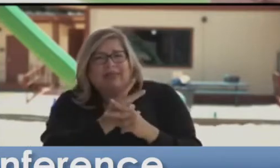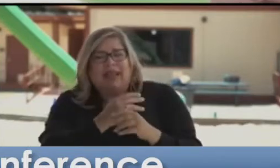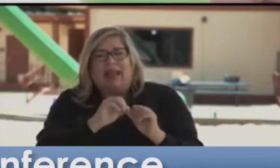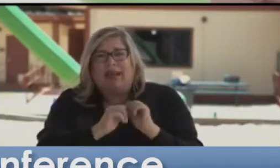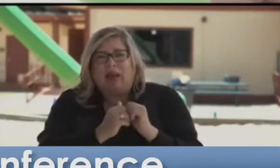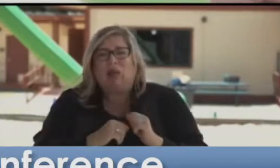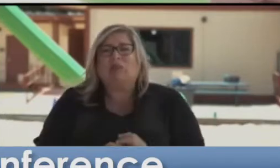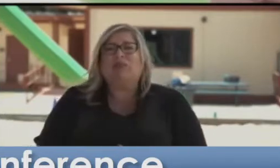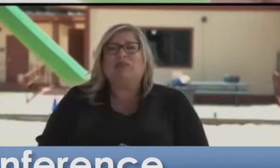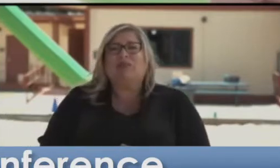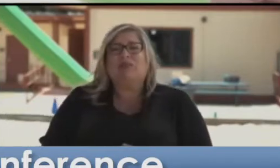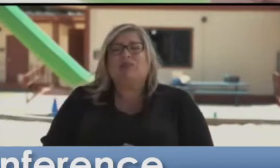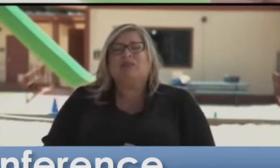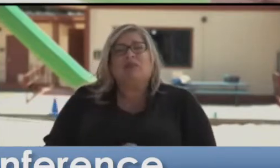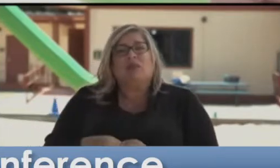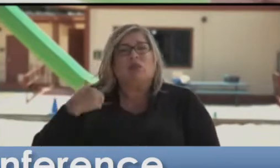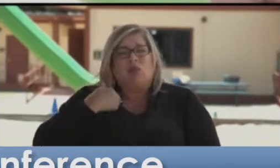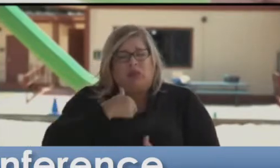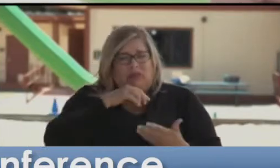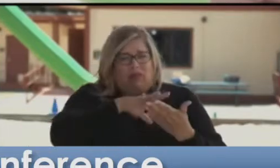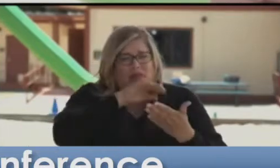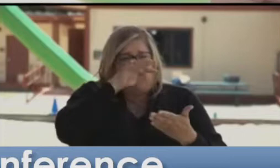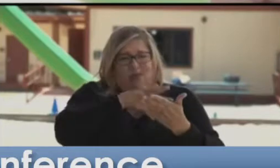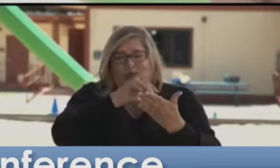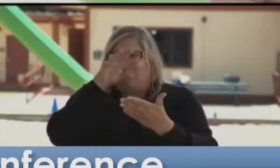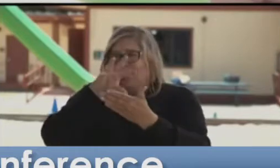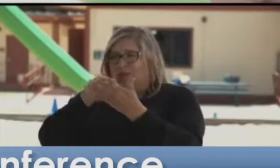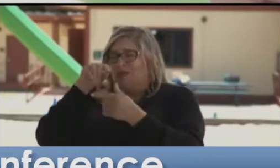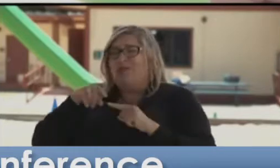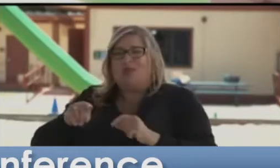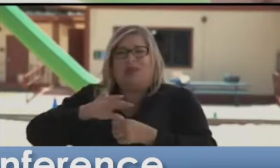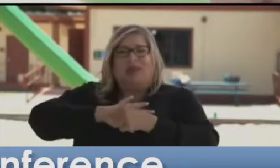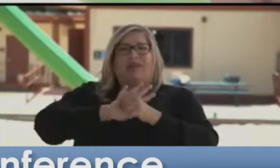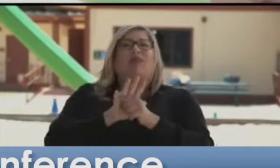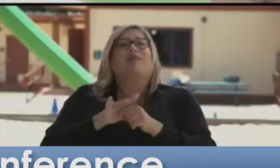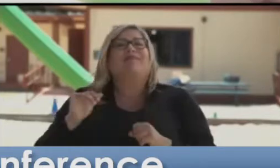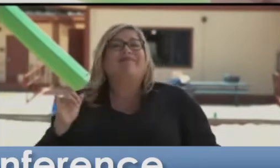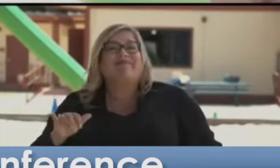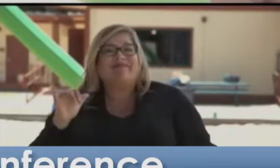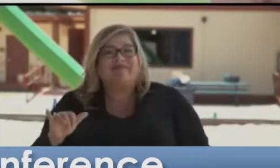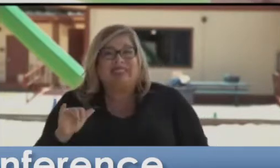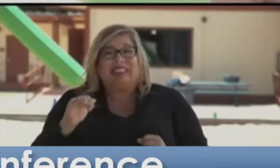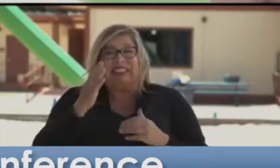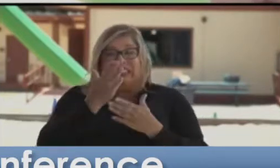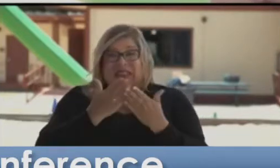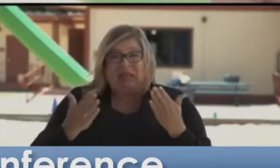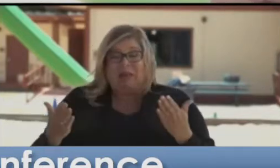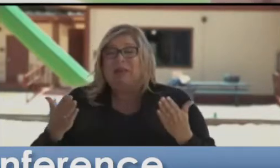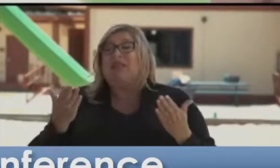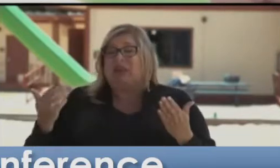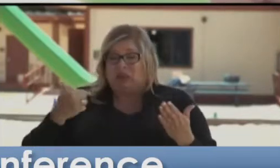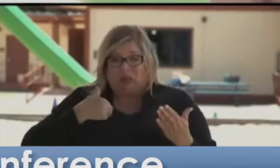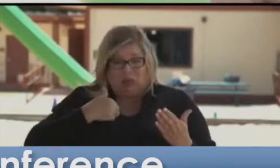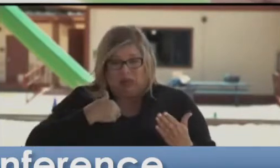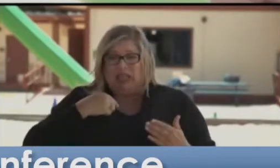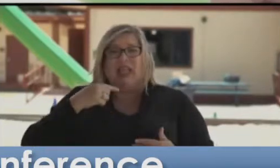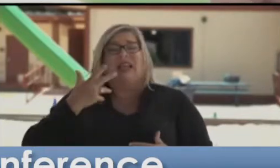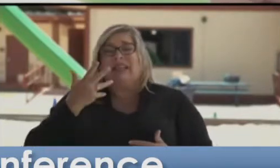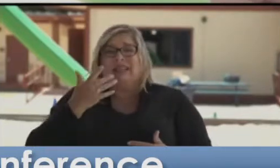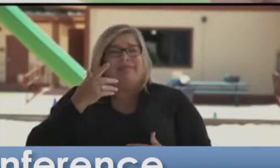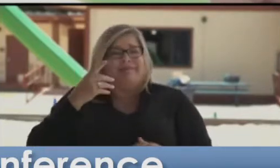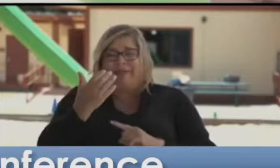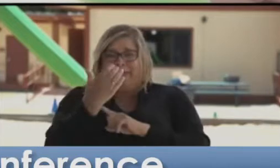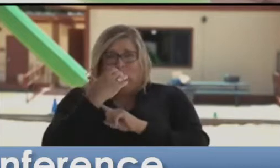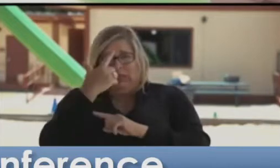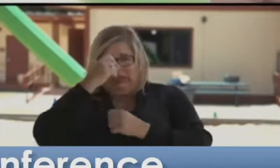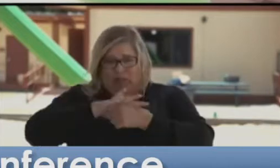this opportunity. What we've learned in the pandemic is that some of the things that we've had to do, we actually want to continue doing